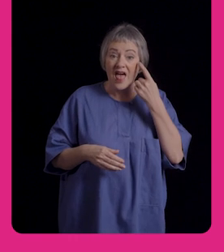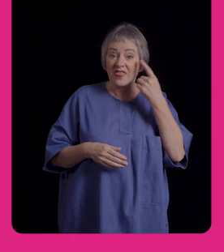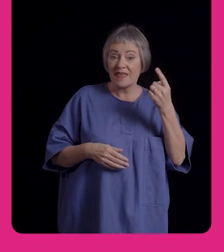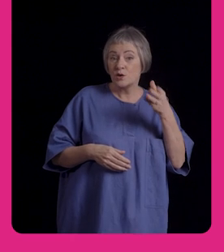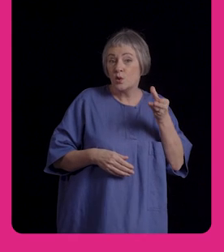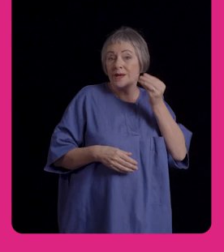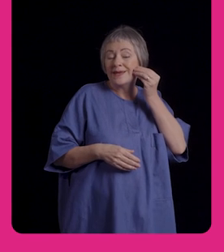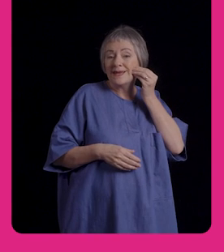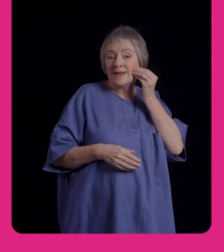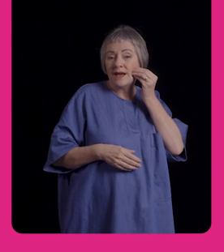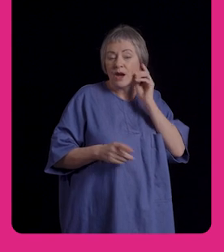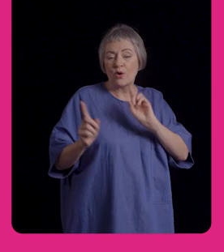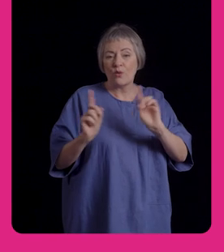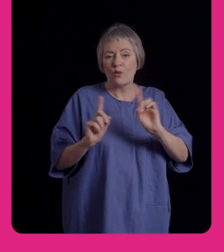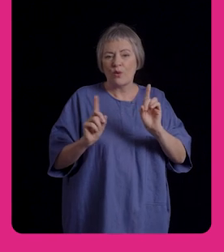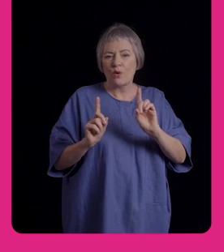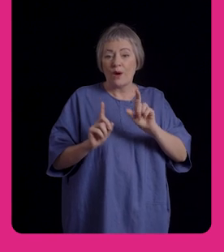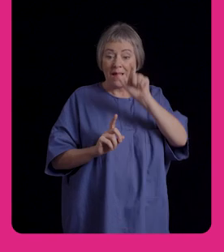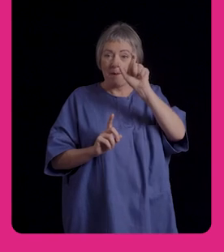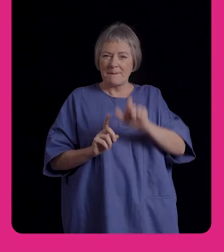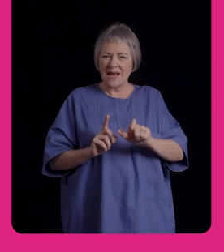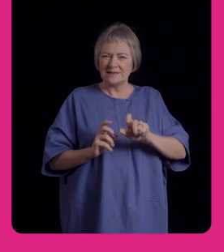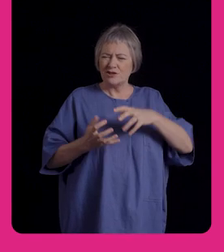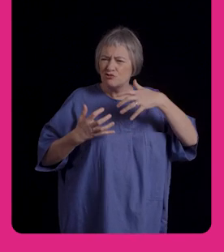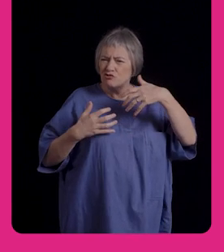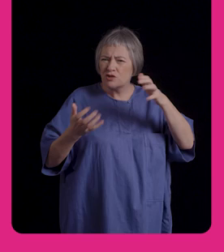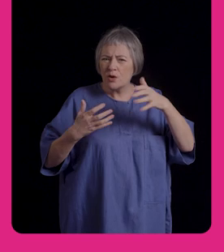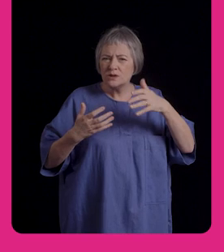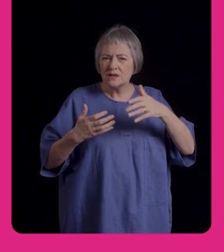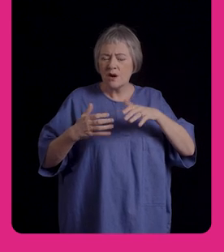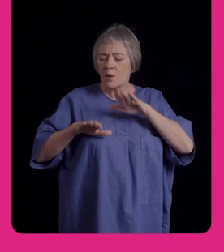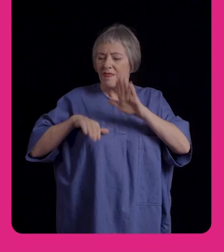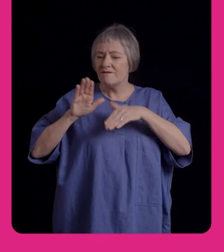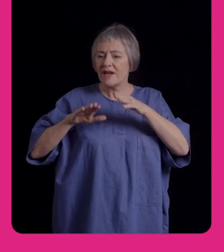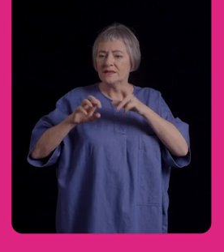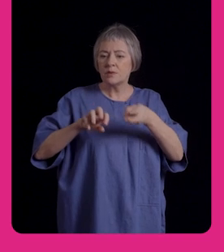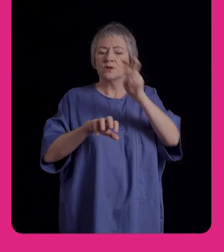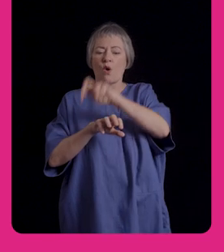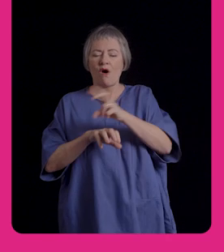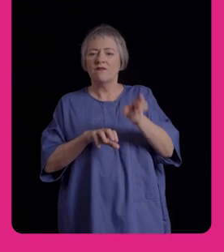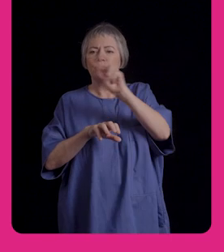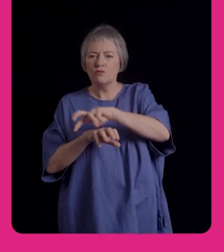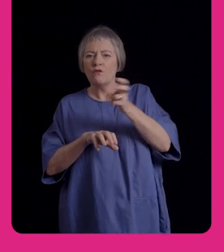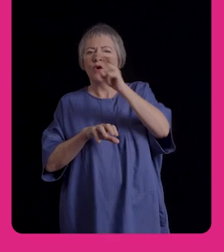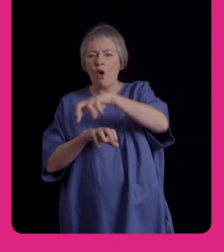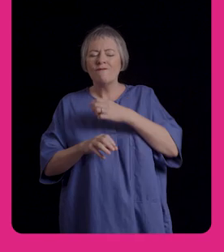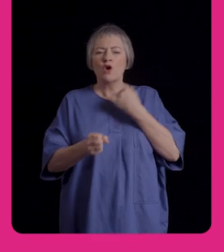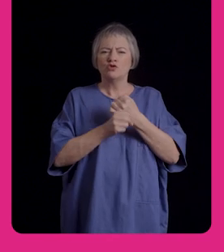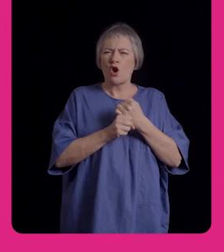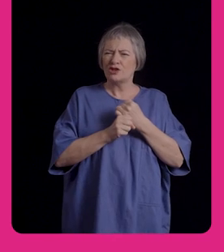I think you hear someone kind of shouting as like the footsteps are moving overboard. George hears someone